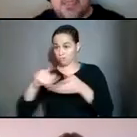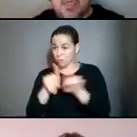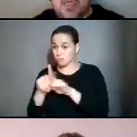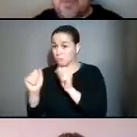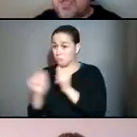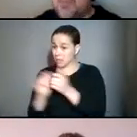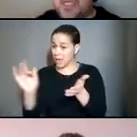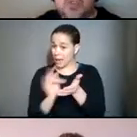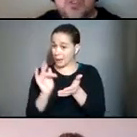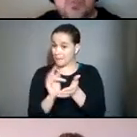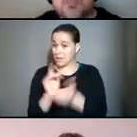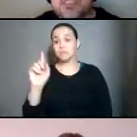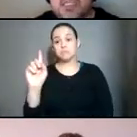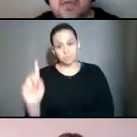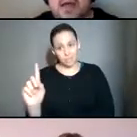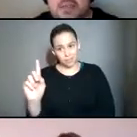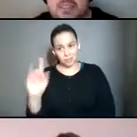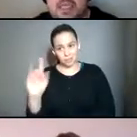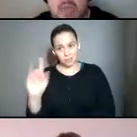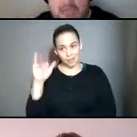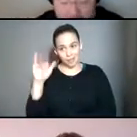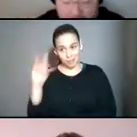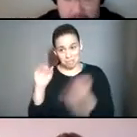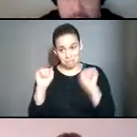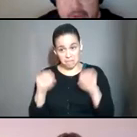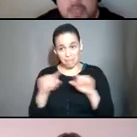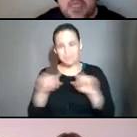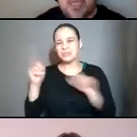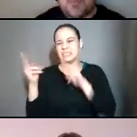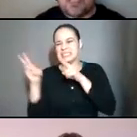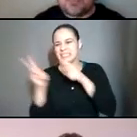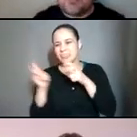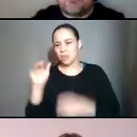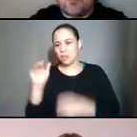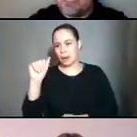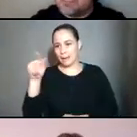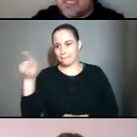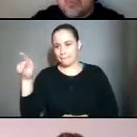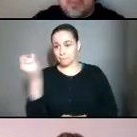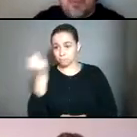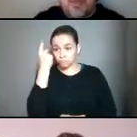app must be downloaded. The Dreambox app is free to download.